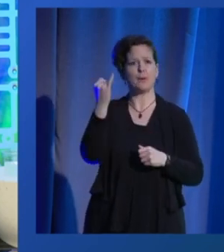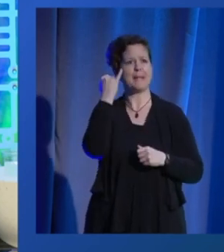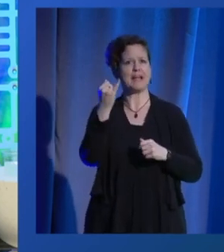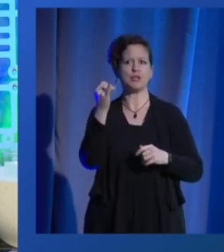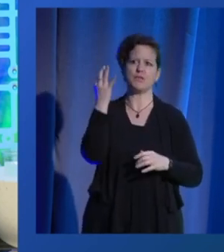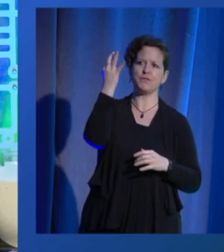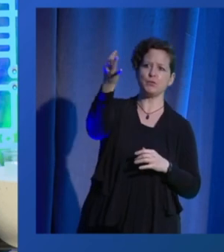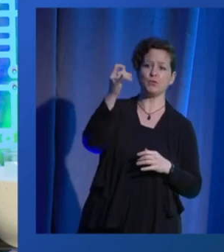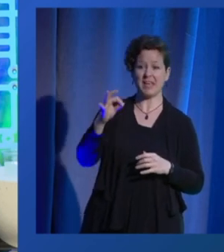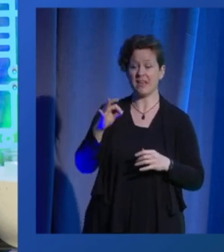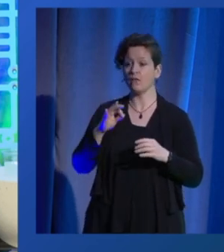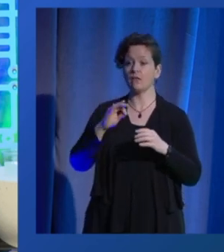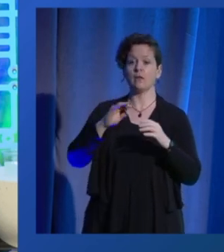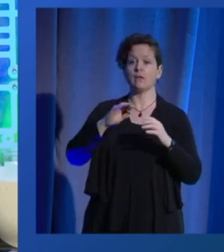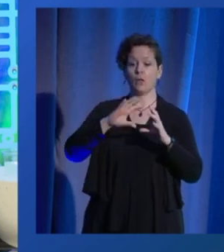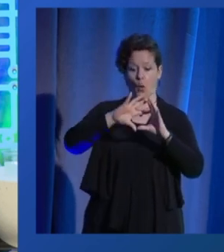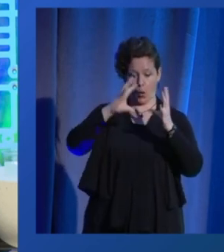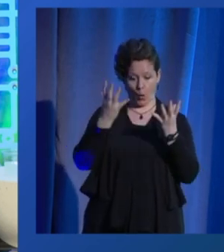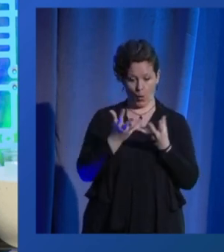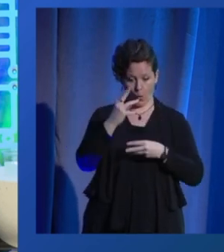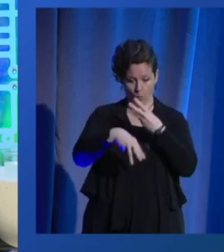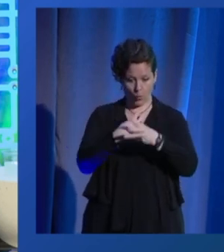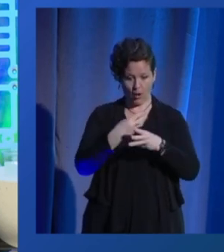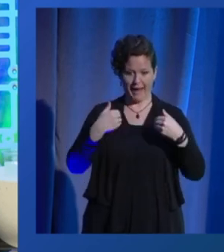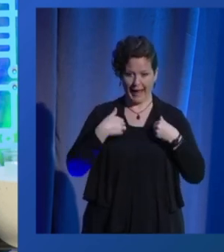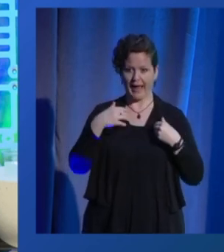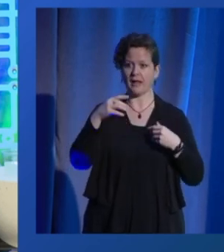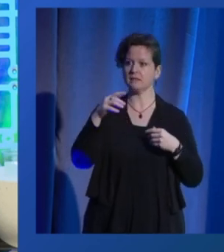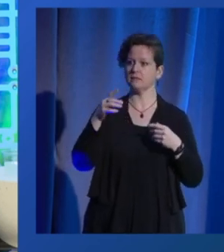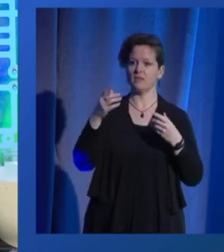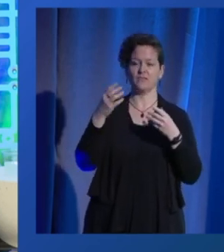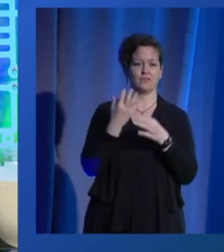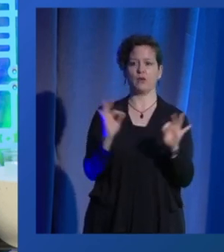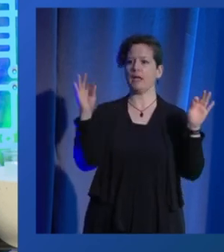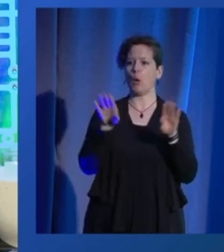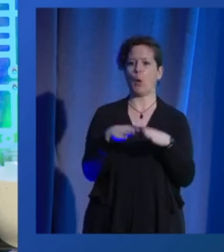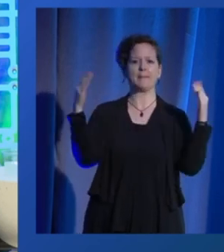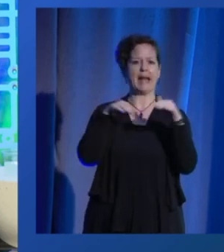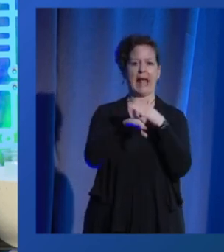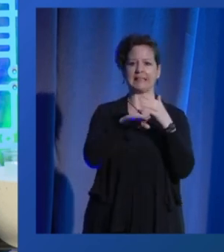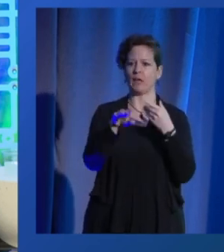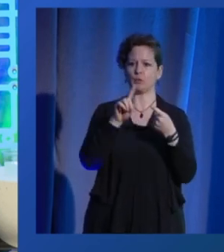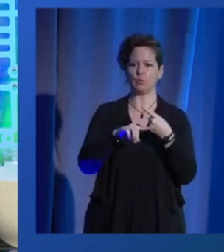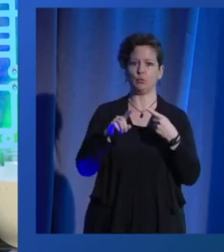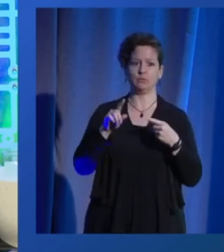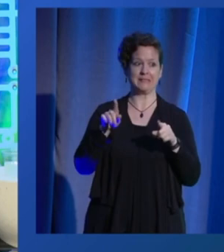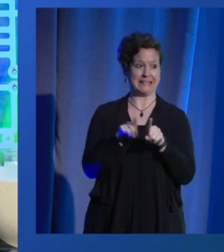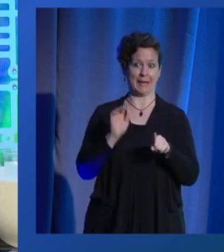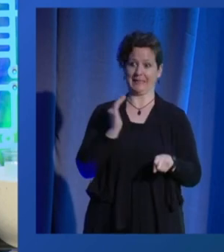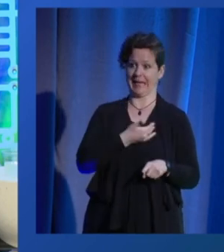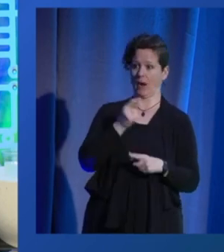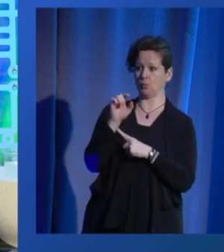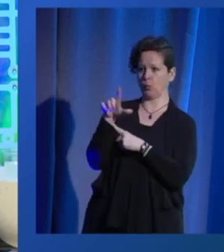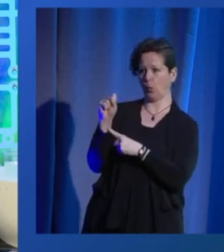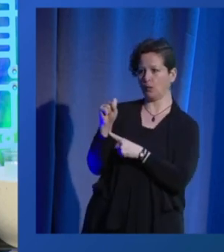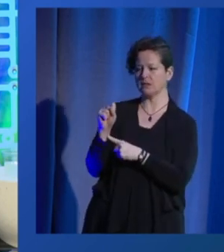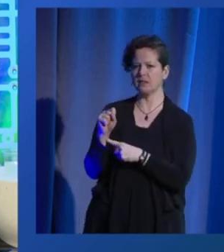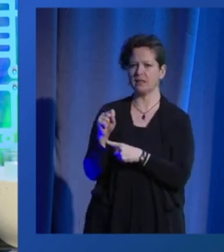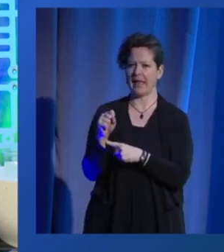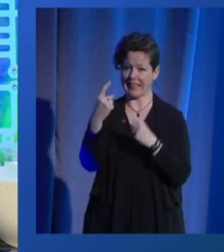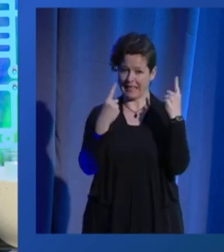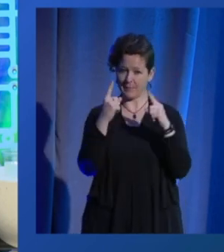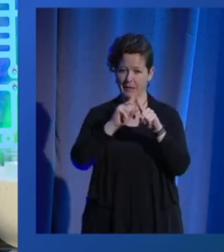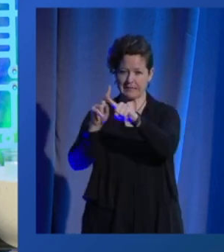entire Globe has democratized access to these tools and given what we know about the various nations in